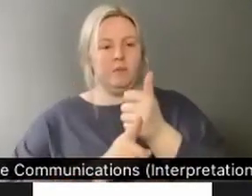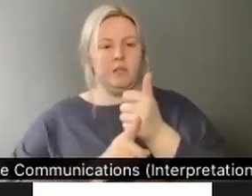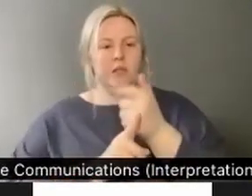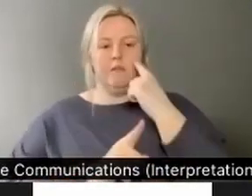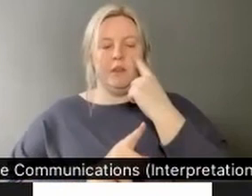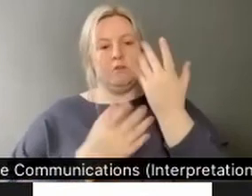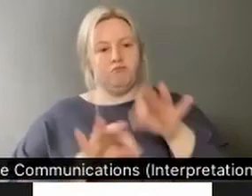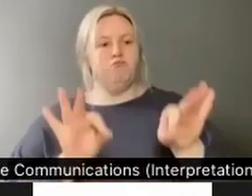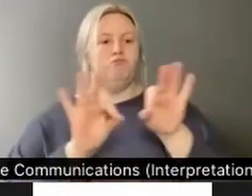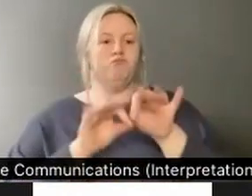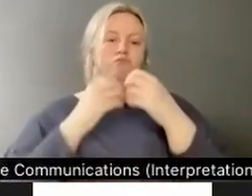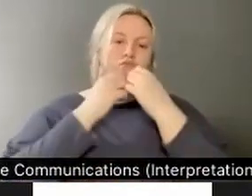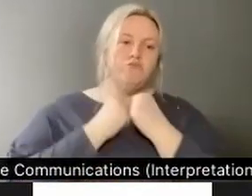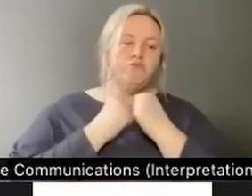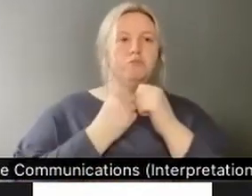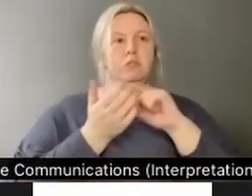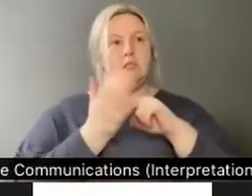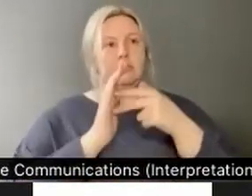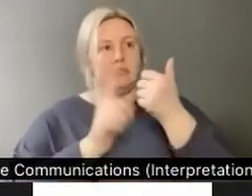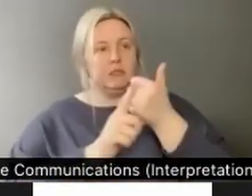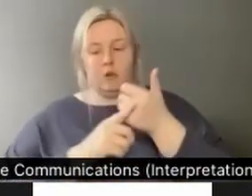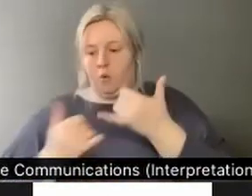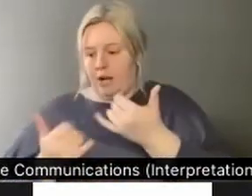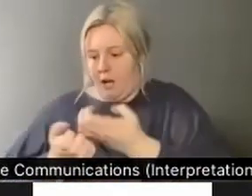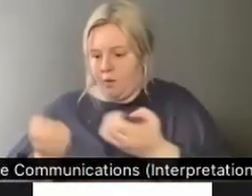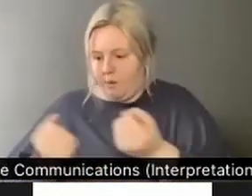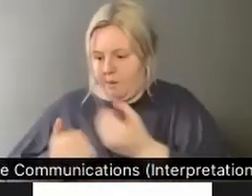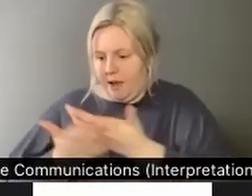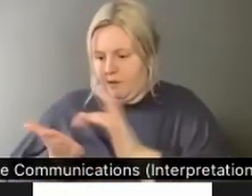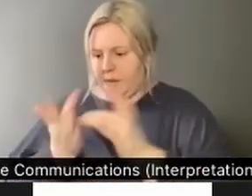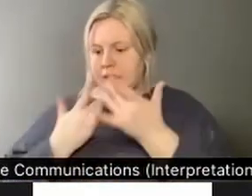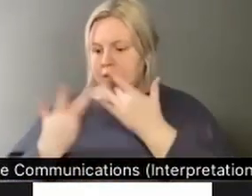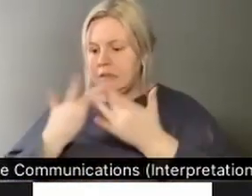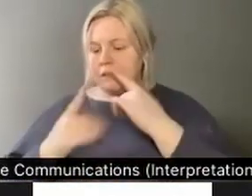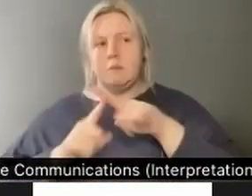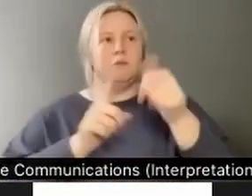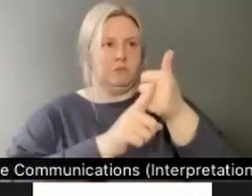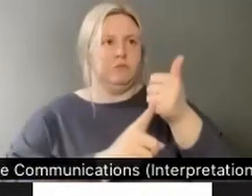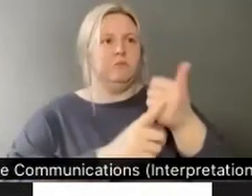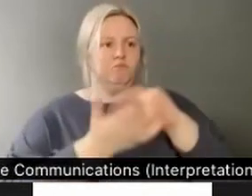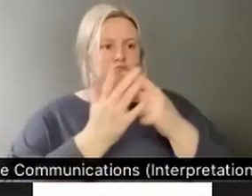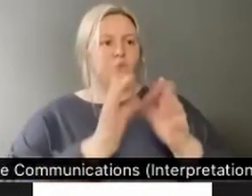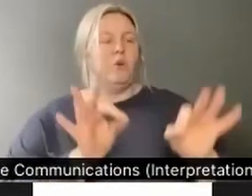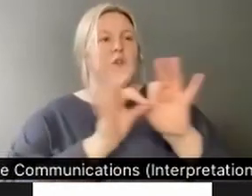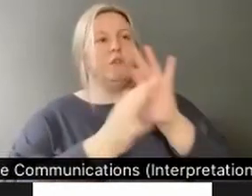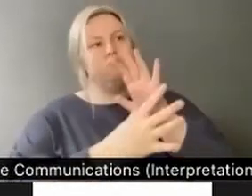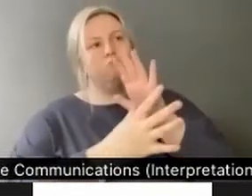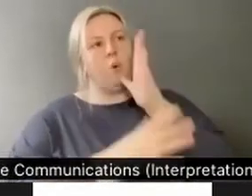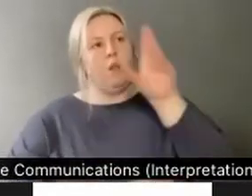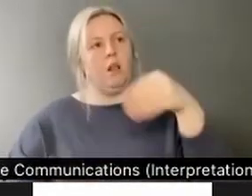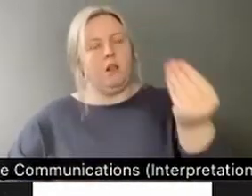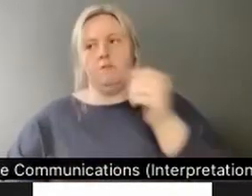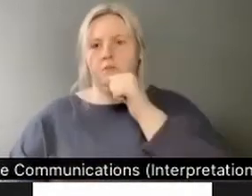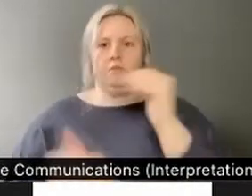of scarce resources. Who gets to make these hard choices and who bears the brunt of them is a matter of inequality